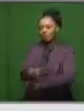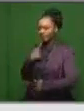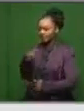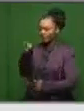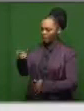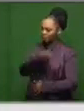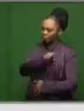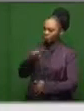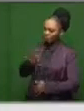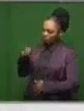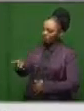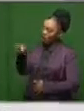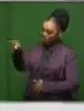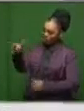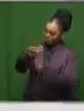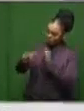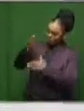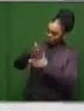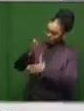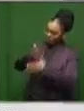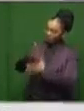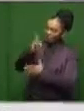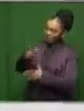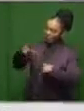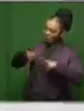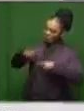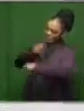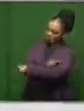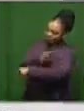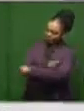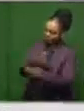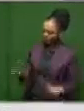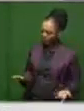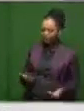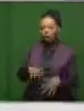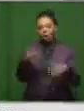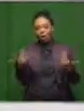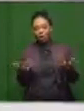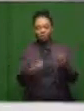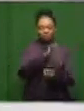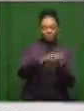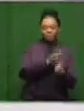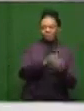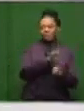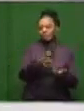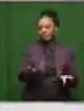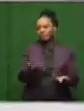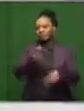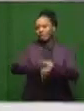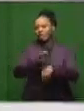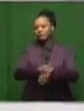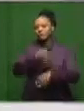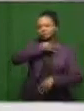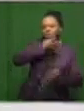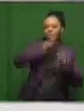well be you know family and friends would be at risk and if you're not taking a vaccine and somebody is at high risk of